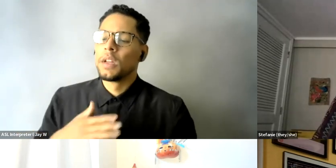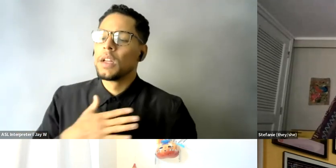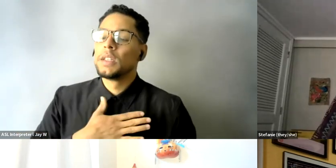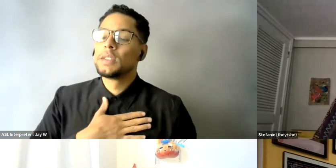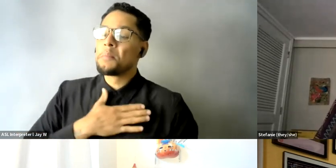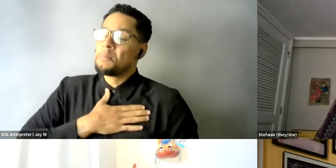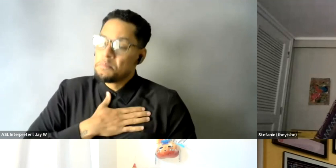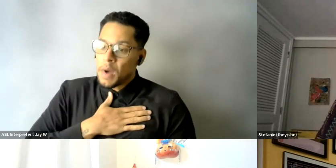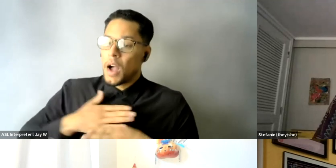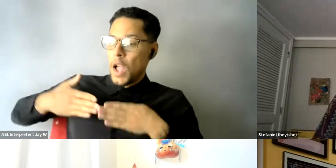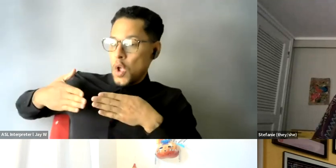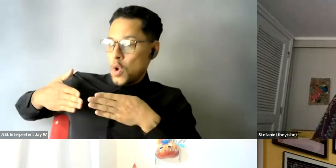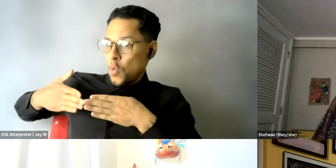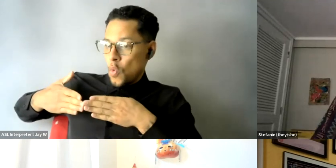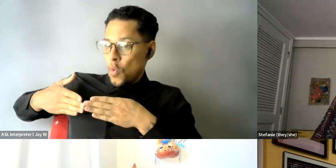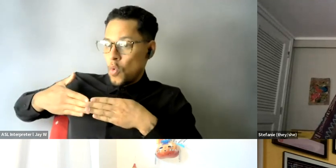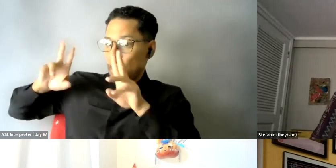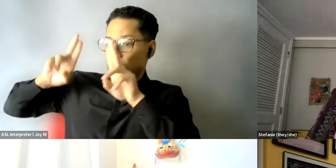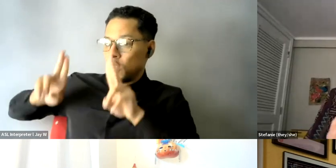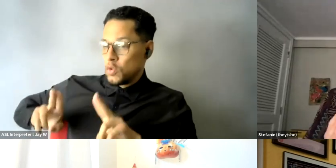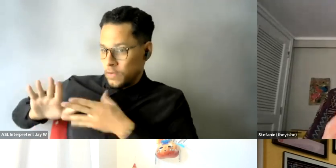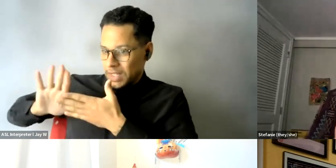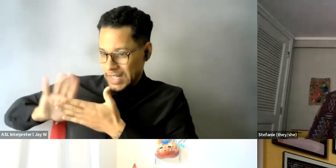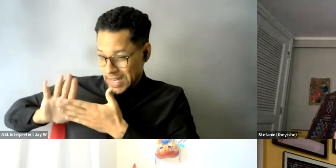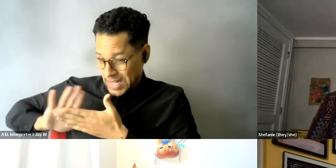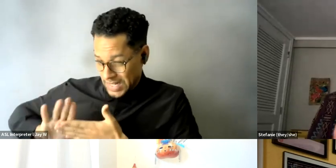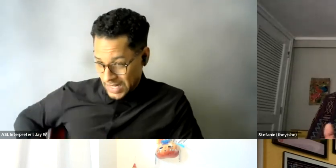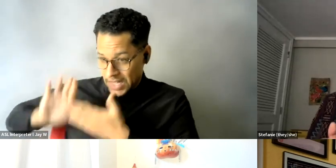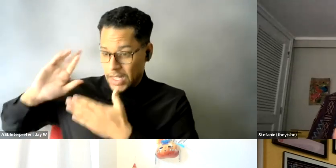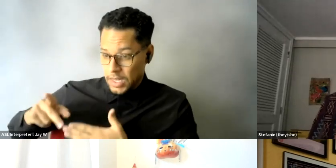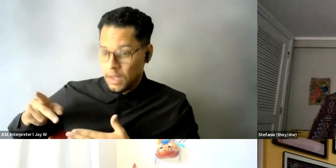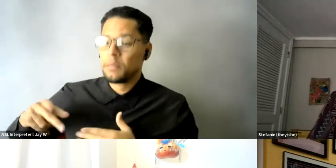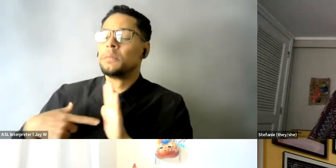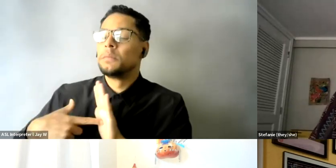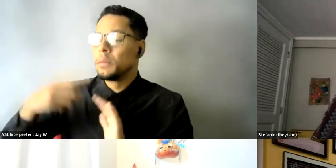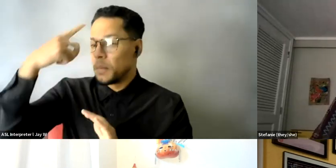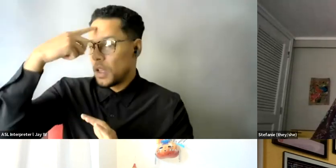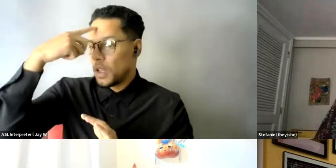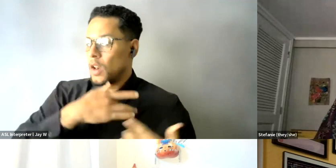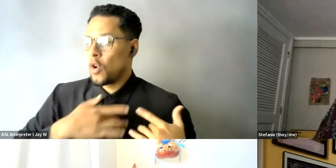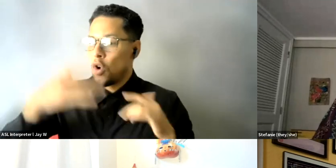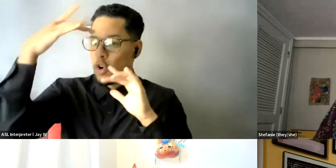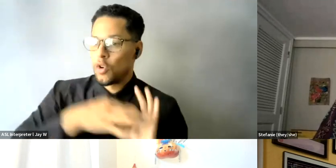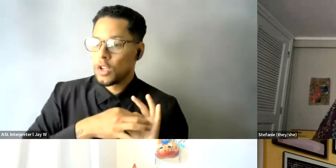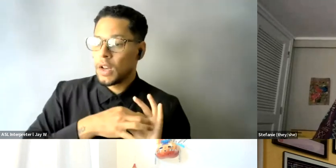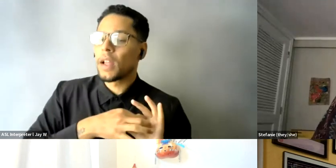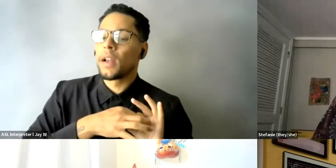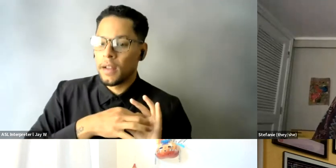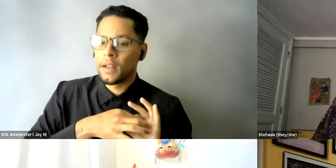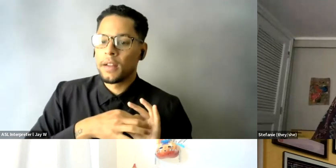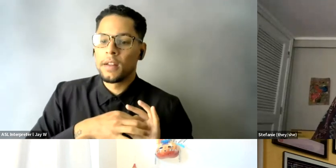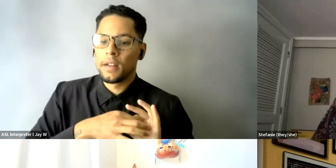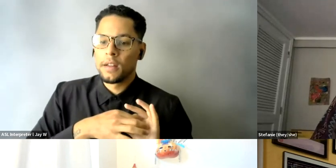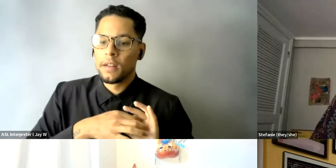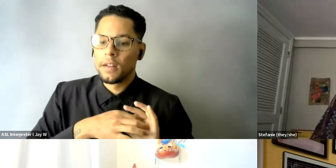focusing on my head-heart connection in smaller doses and ways that I can. And also just moving into a space